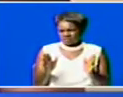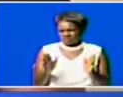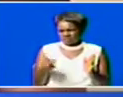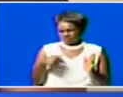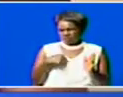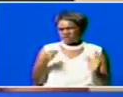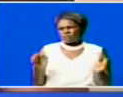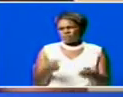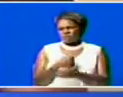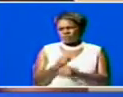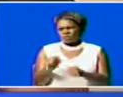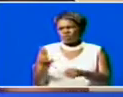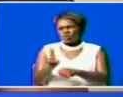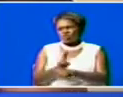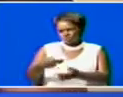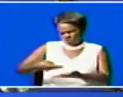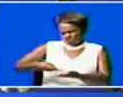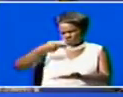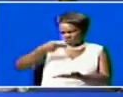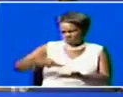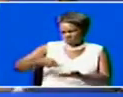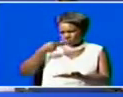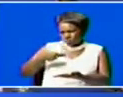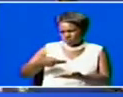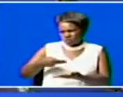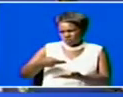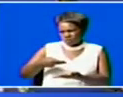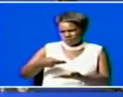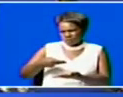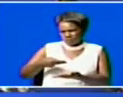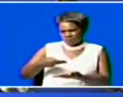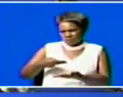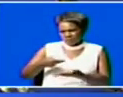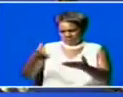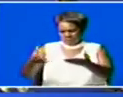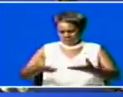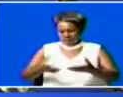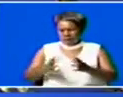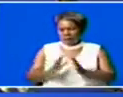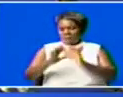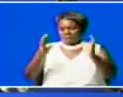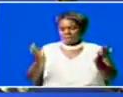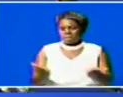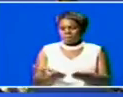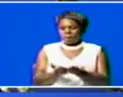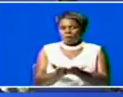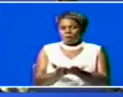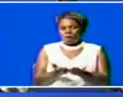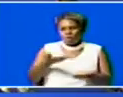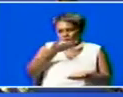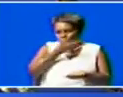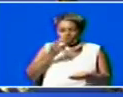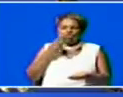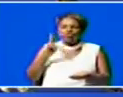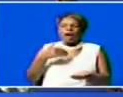that you can't even use a spoon. They brought this big, huge bowl of white porridge with no